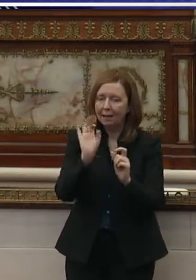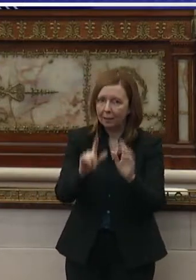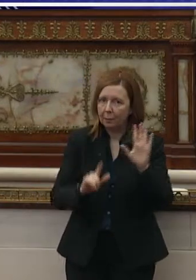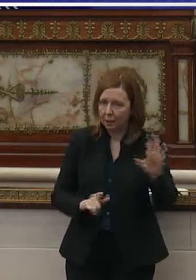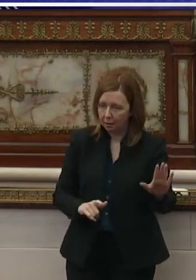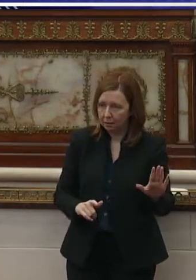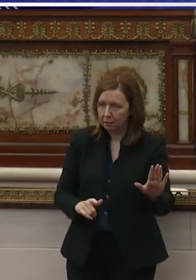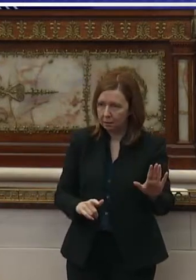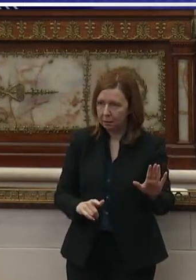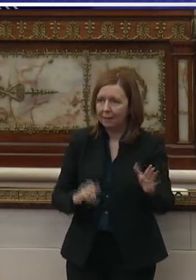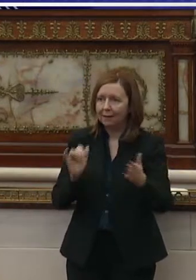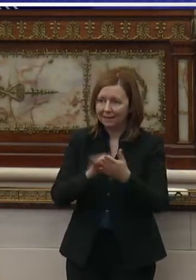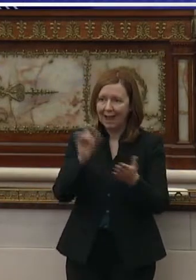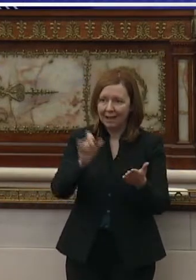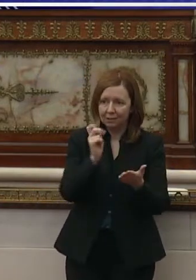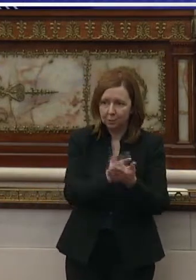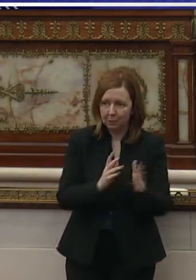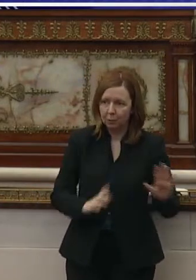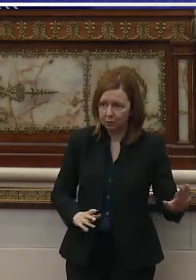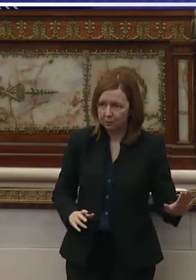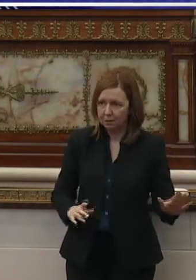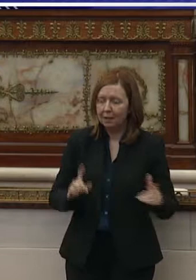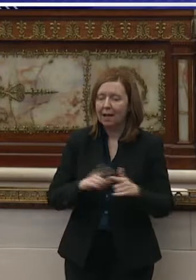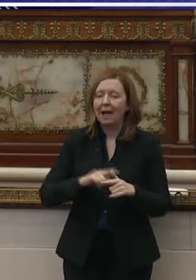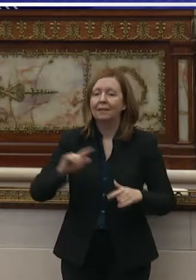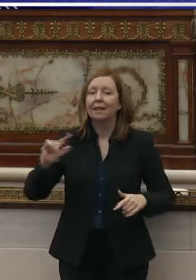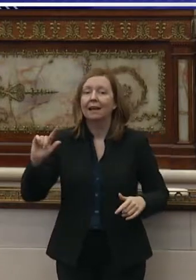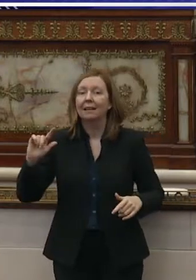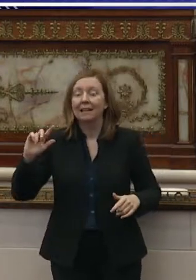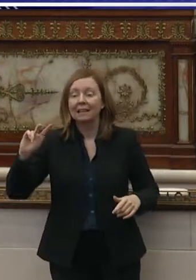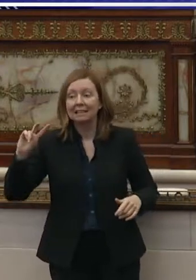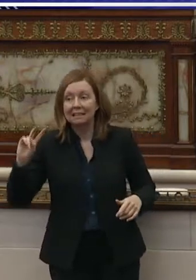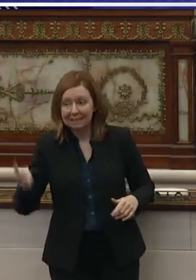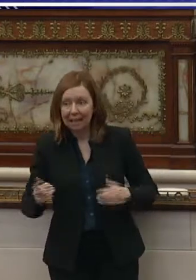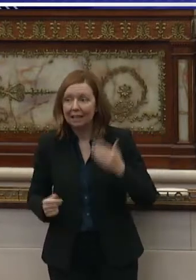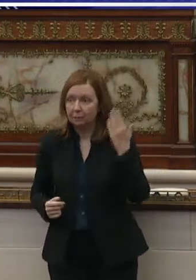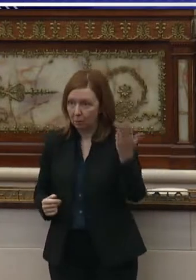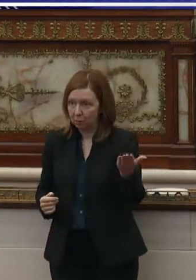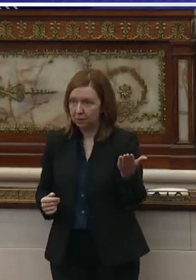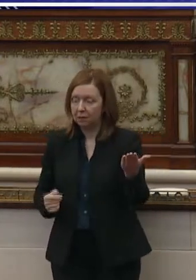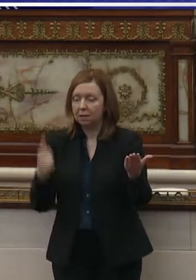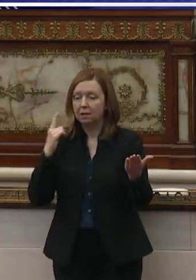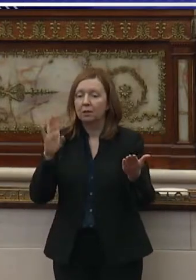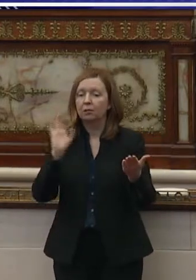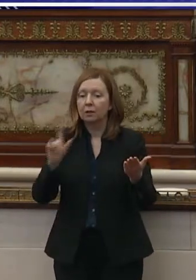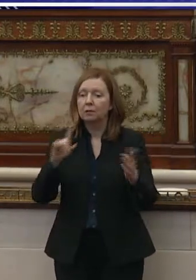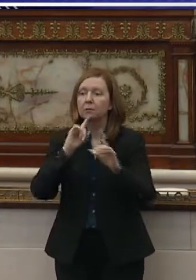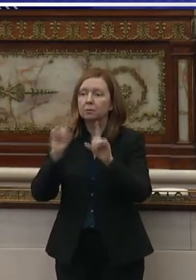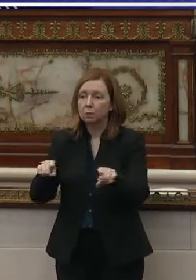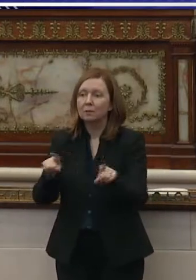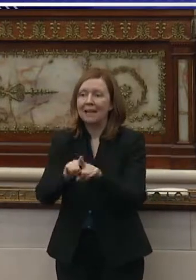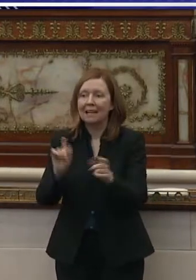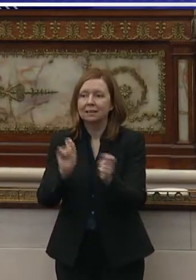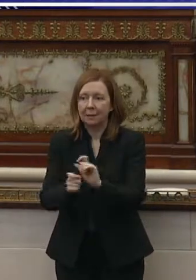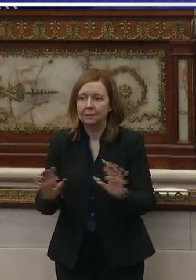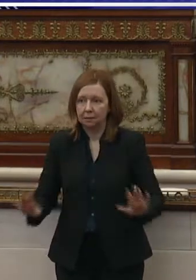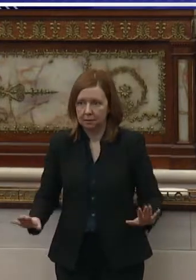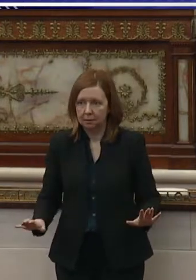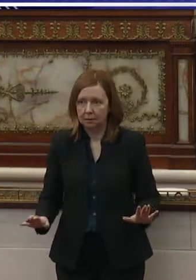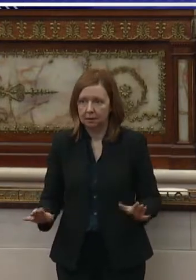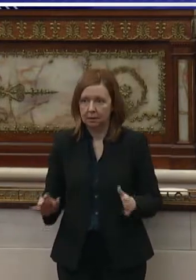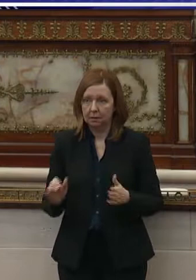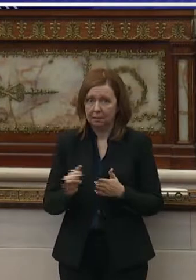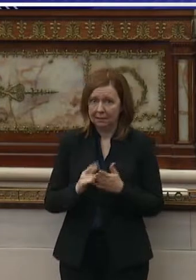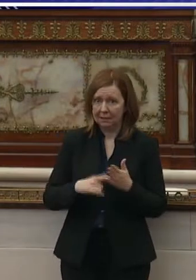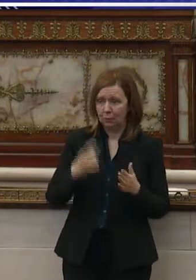That needs to be voted. And then there's a second motion. Yes. To the bill out as amended. Is